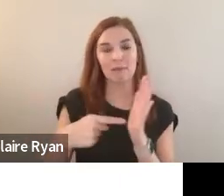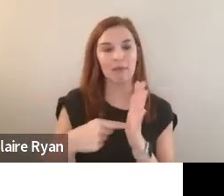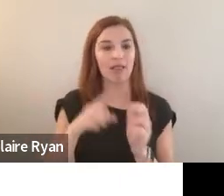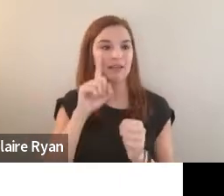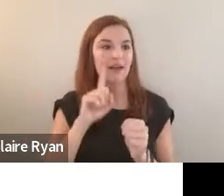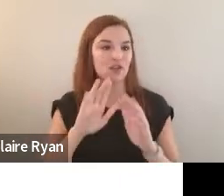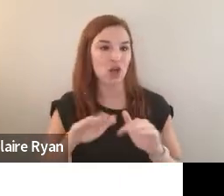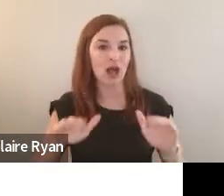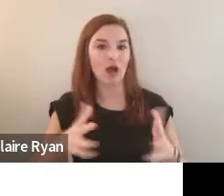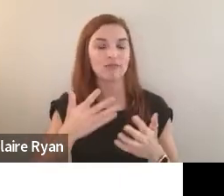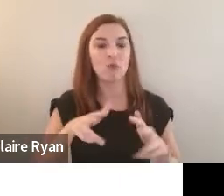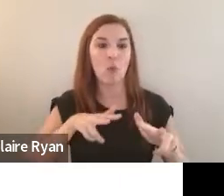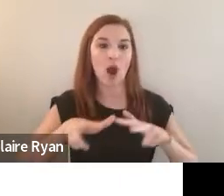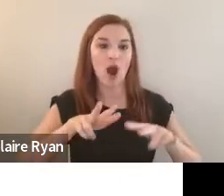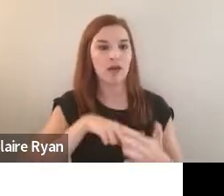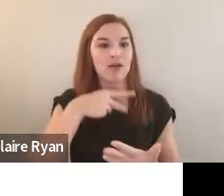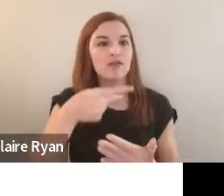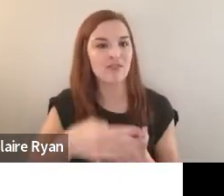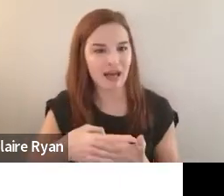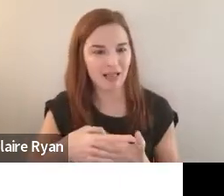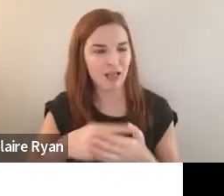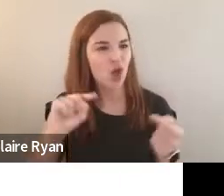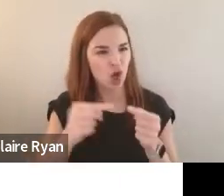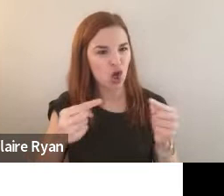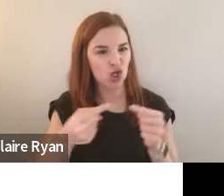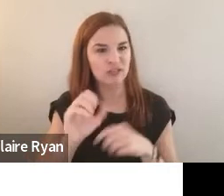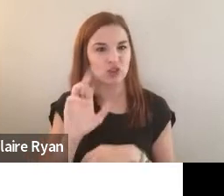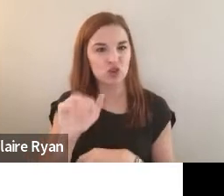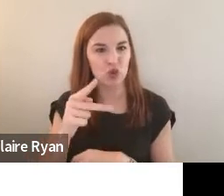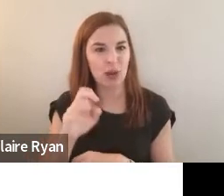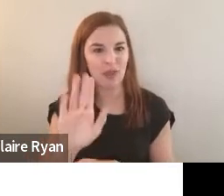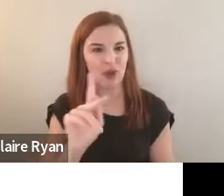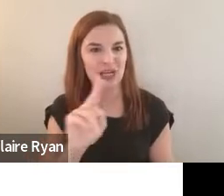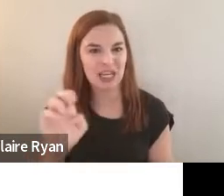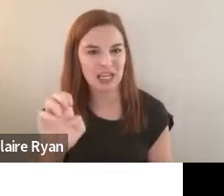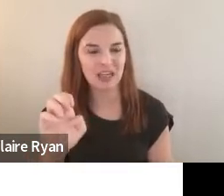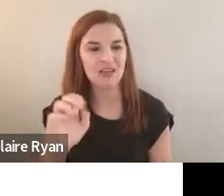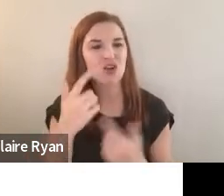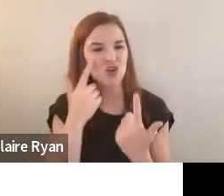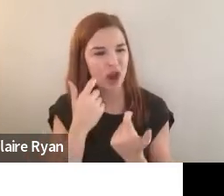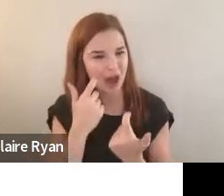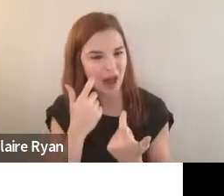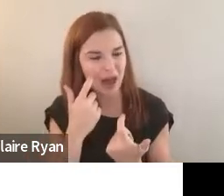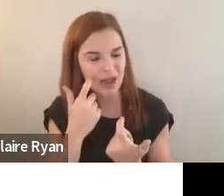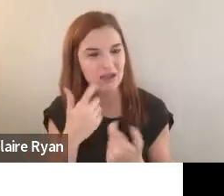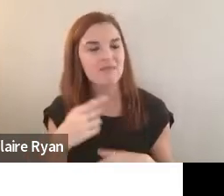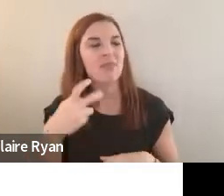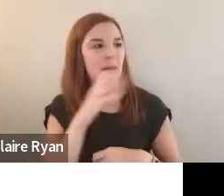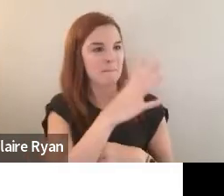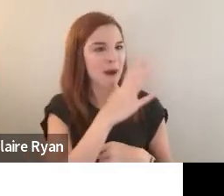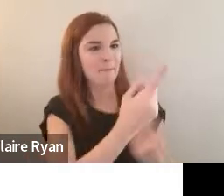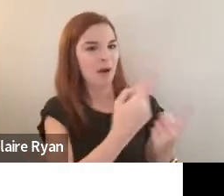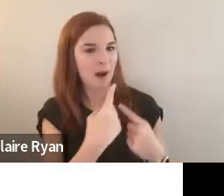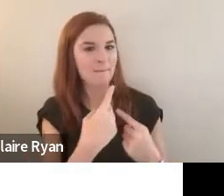and effect. For example, perhaps a deaf child is walking along and they fall and they hurt themselves. Perhaps they scrape their